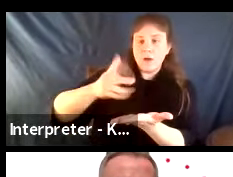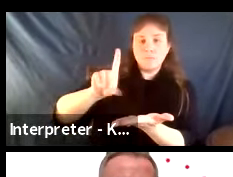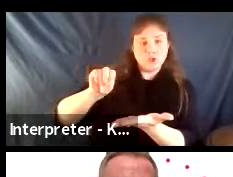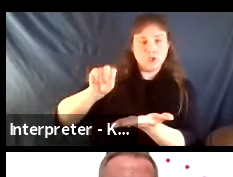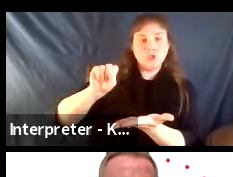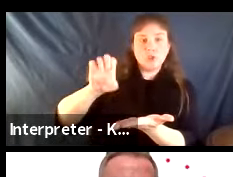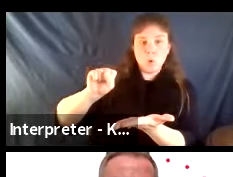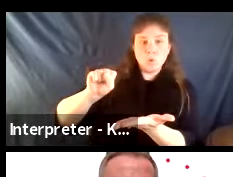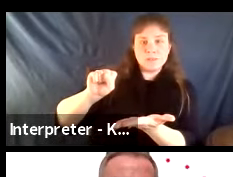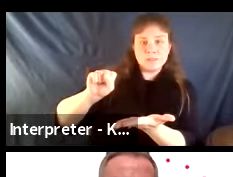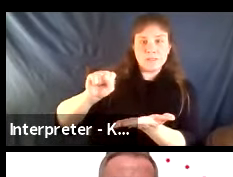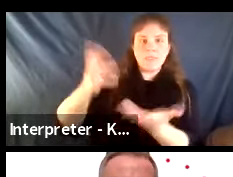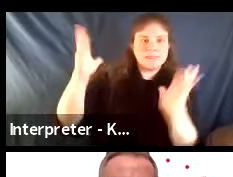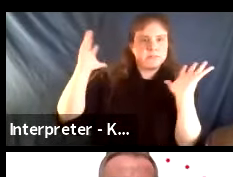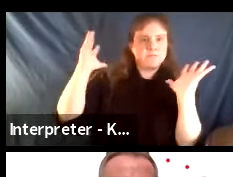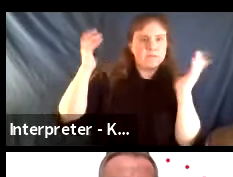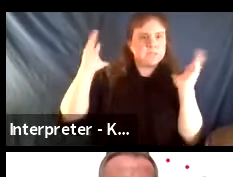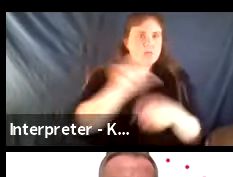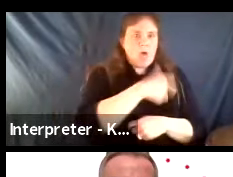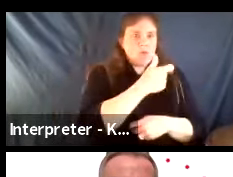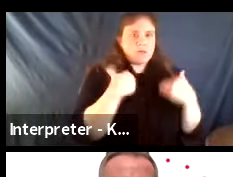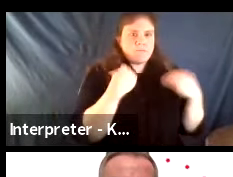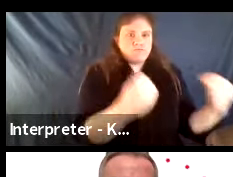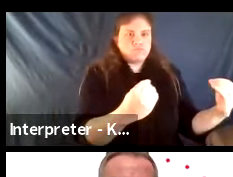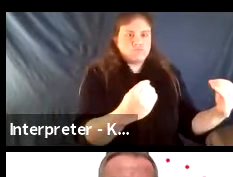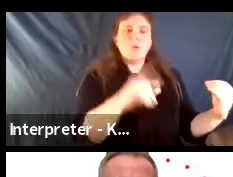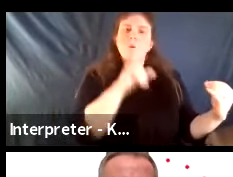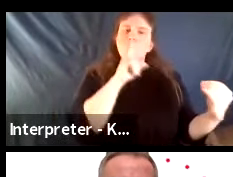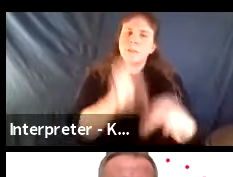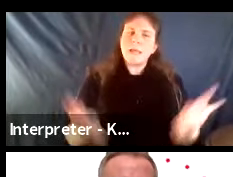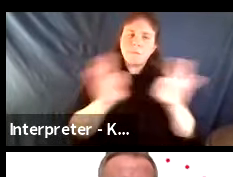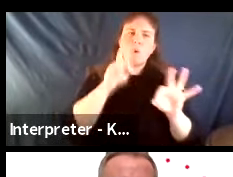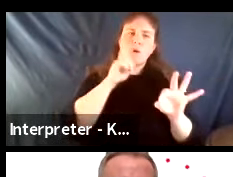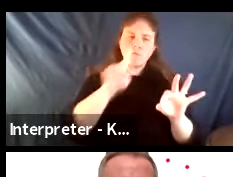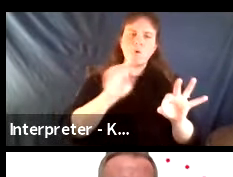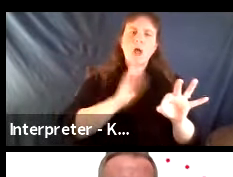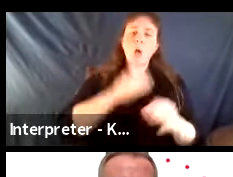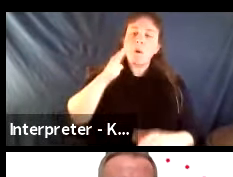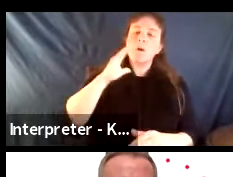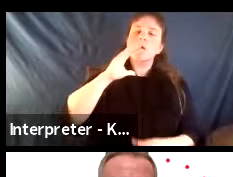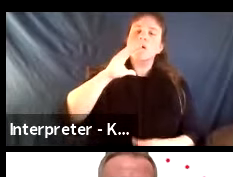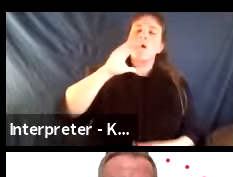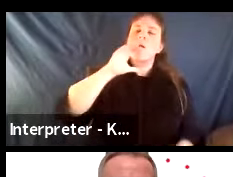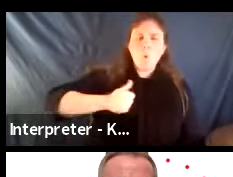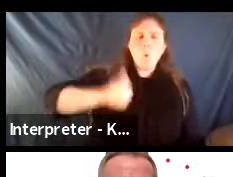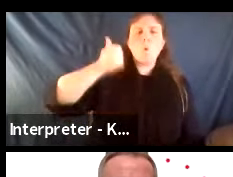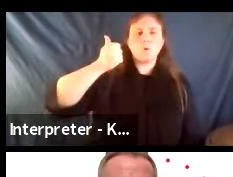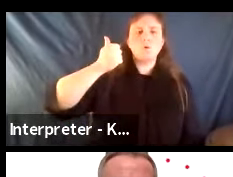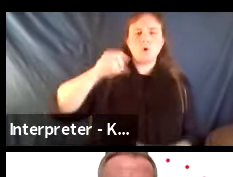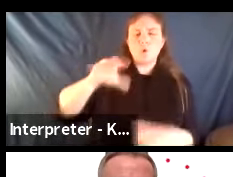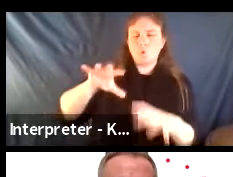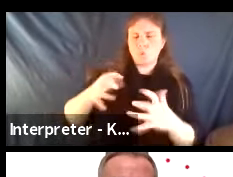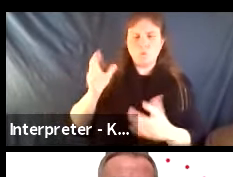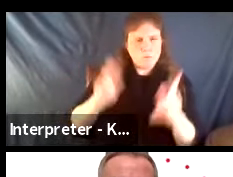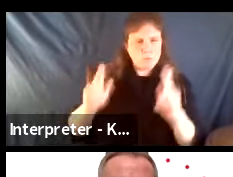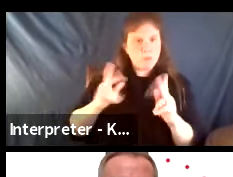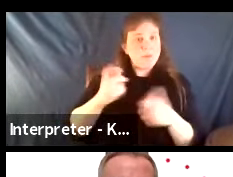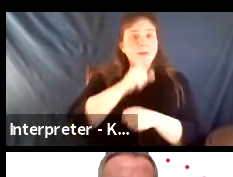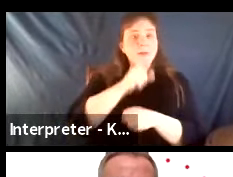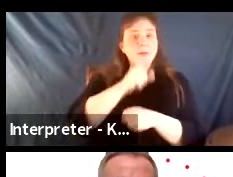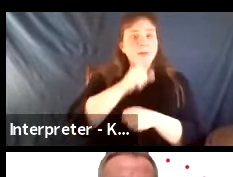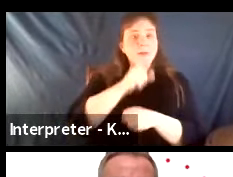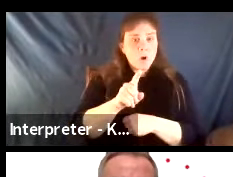particularly with our older populations, to make sure that allocations are going to all of our pharmacies, whether they're